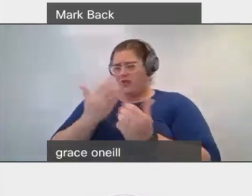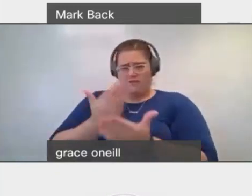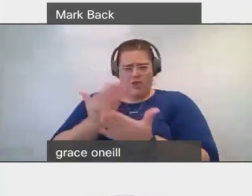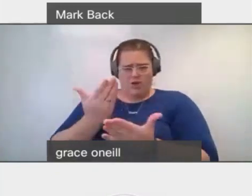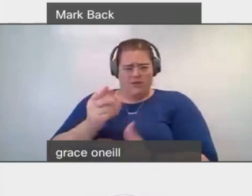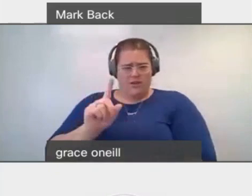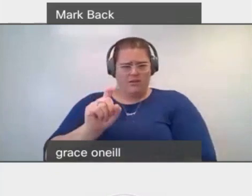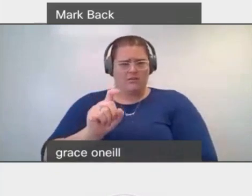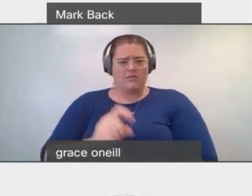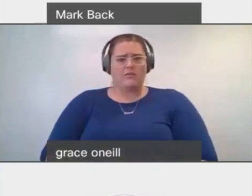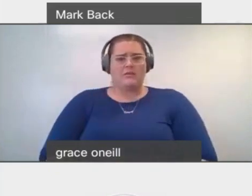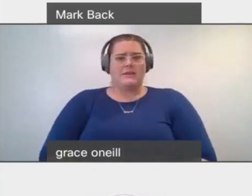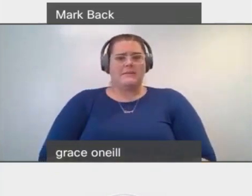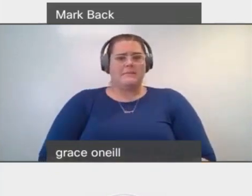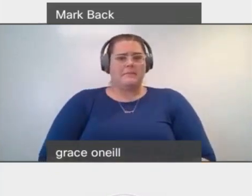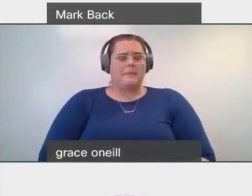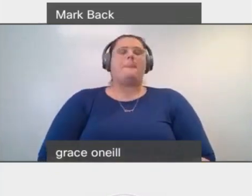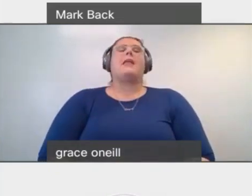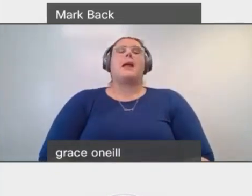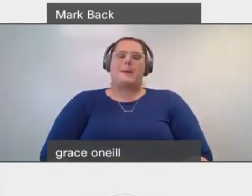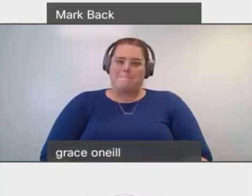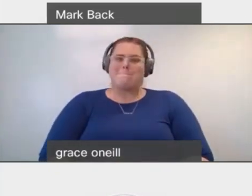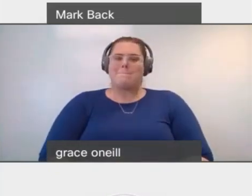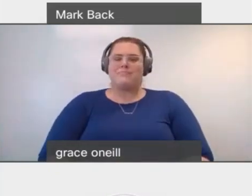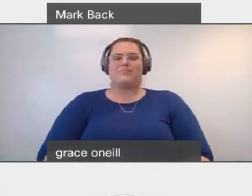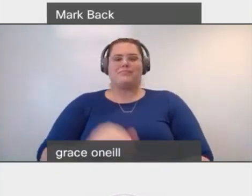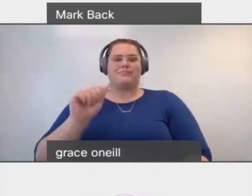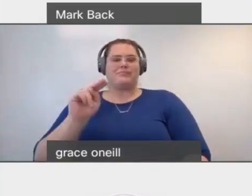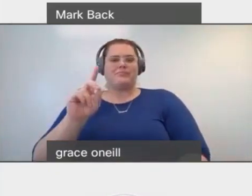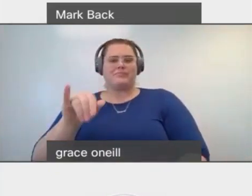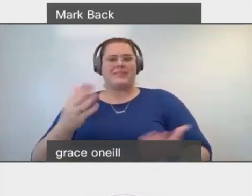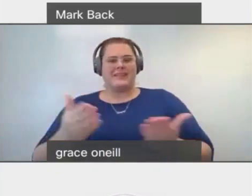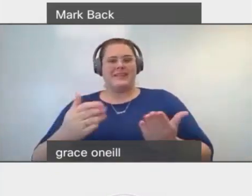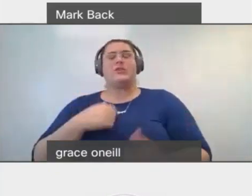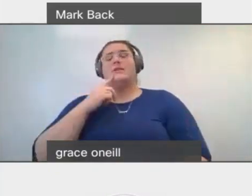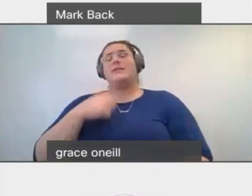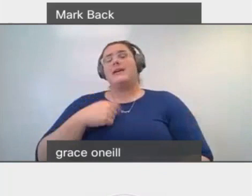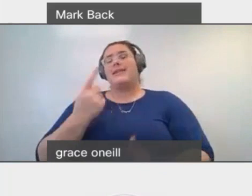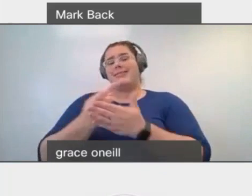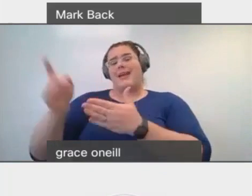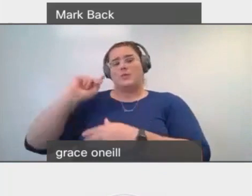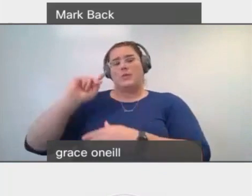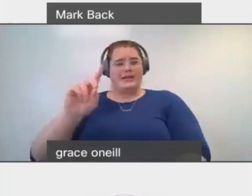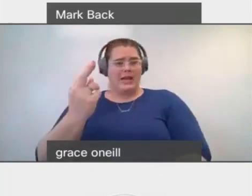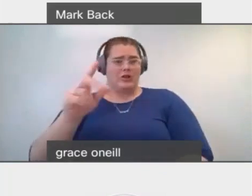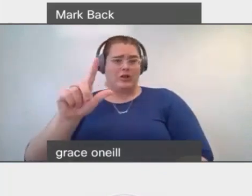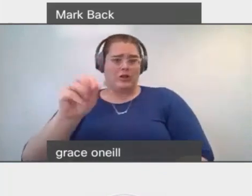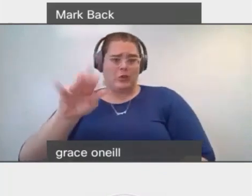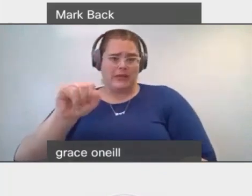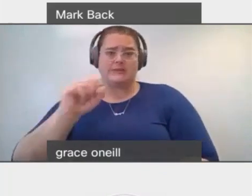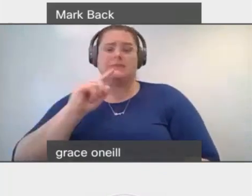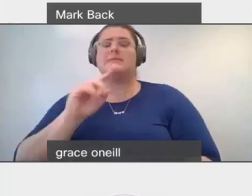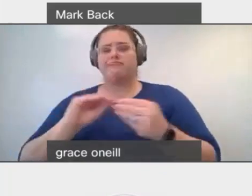What Dr. Lewis said last week is that when you submit your documentation, there is